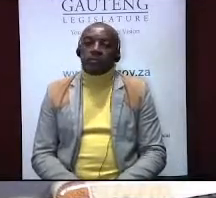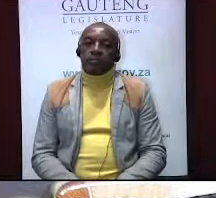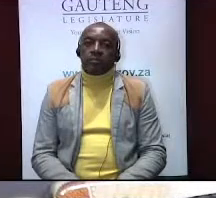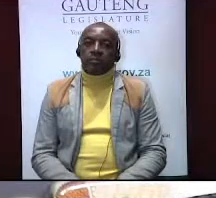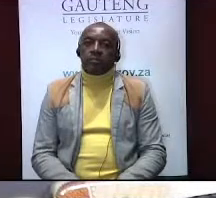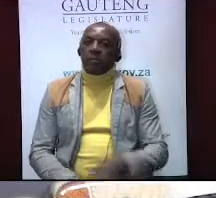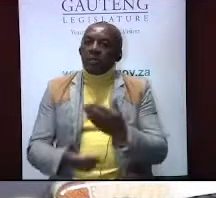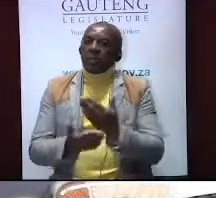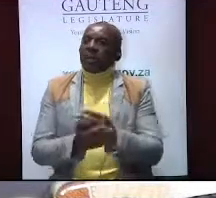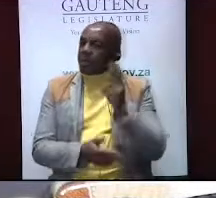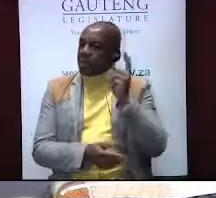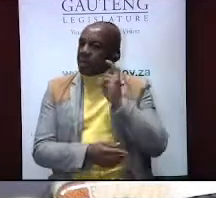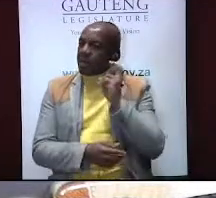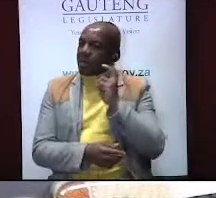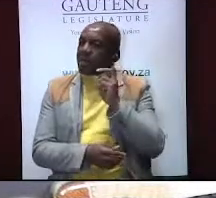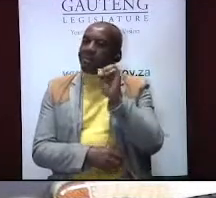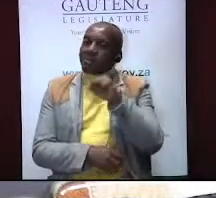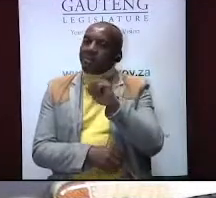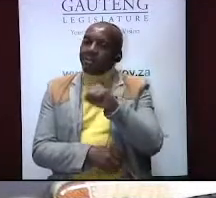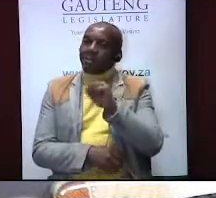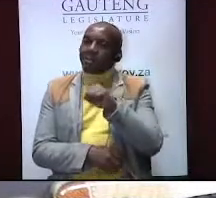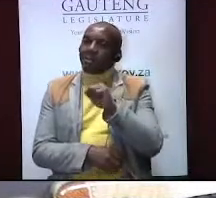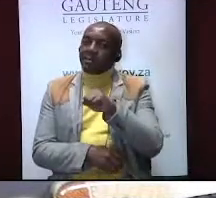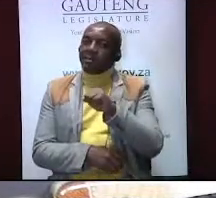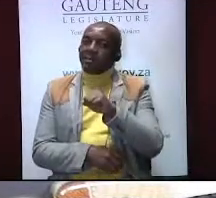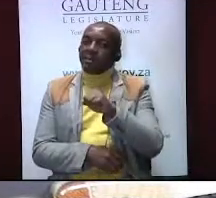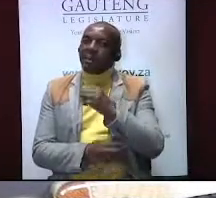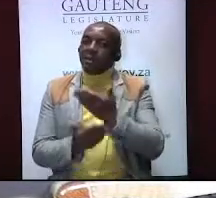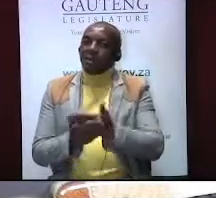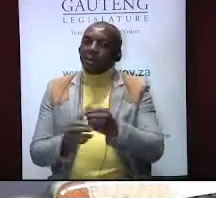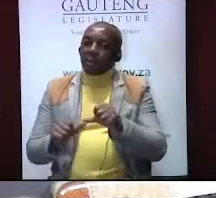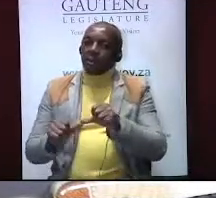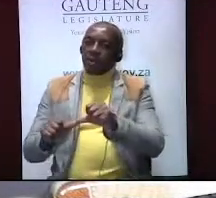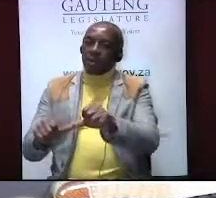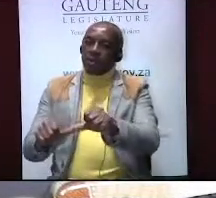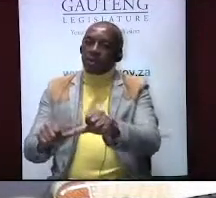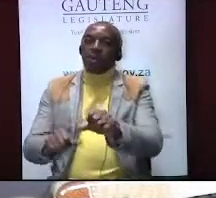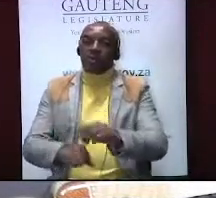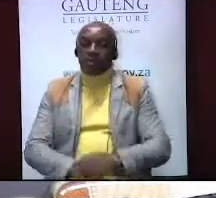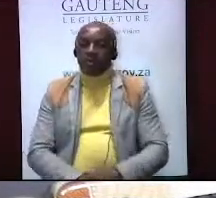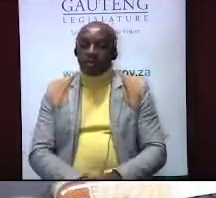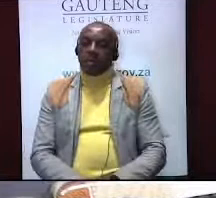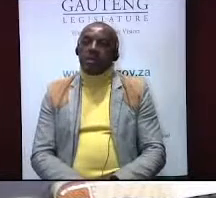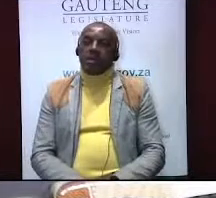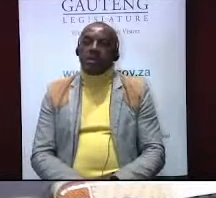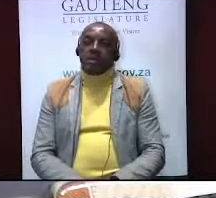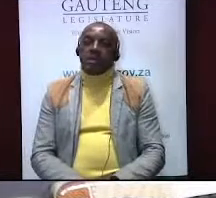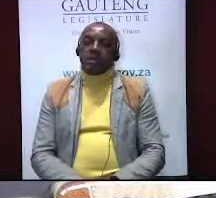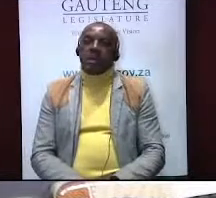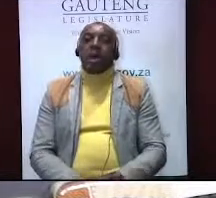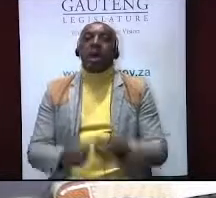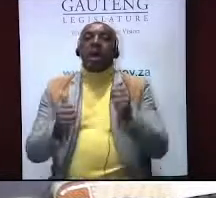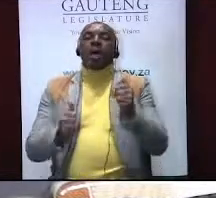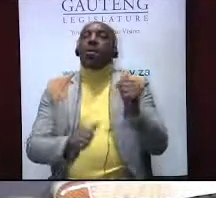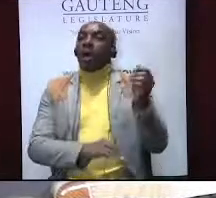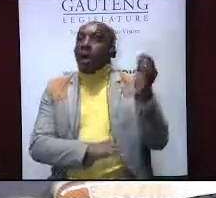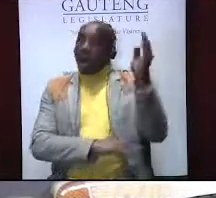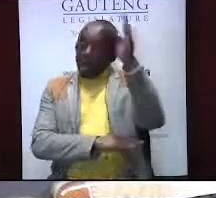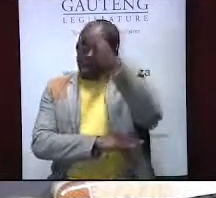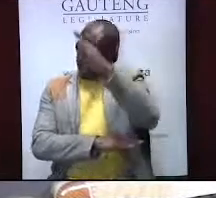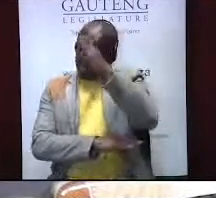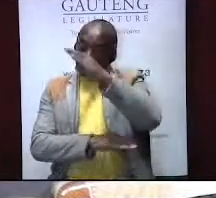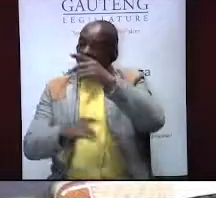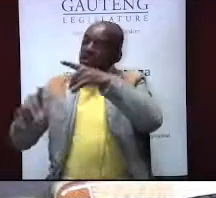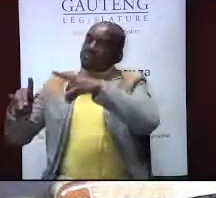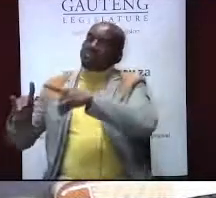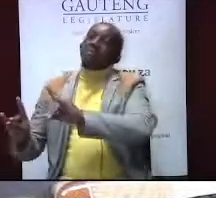Can you hear me now? Yes. Yeah, you can proceed. Thank you. Good afternoon,